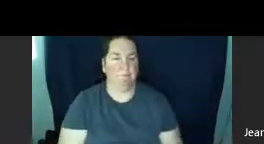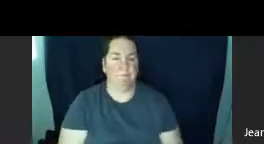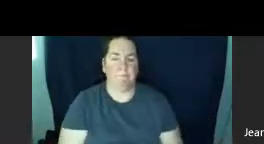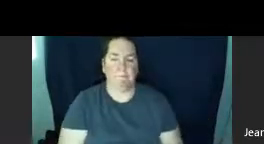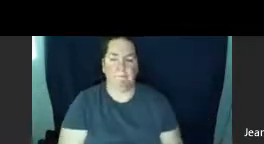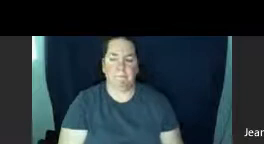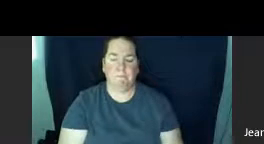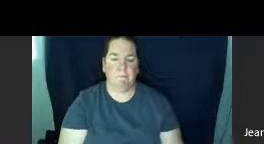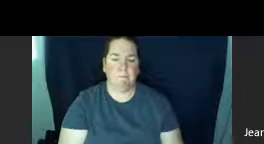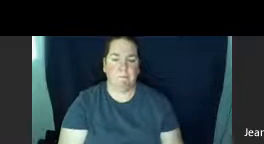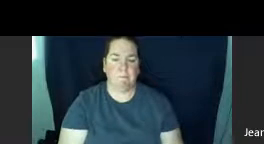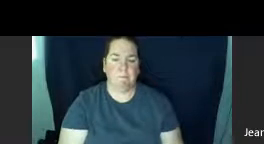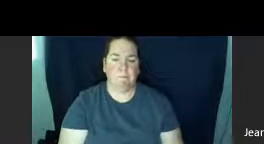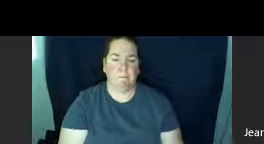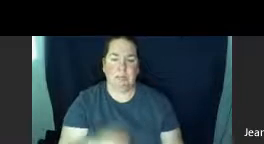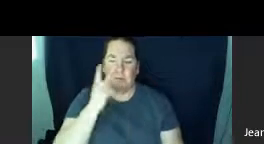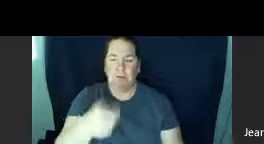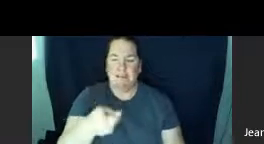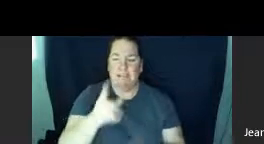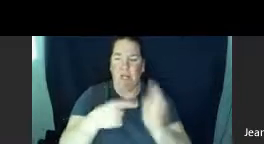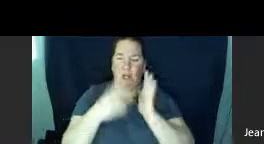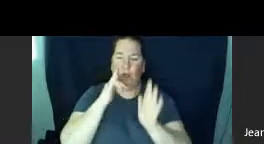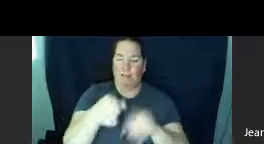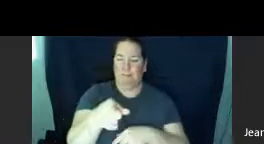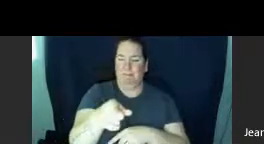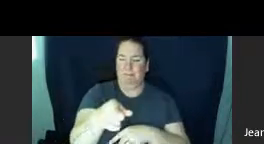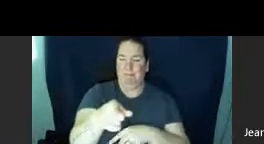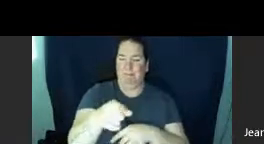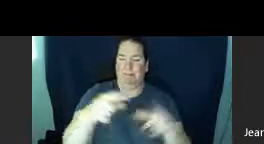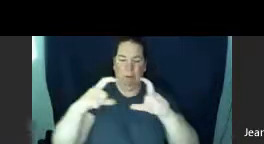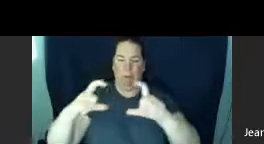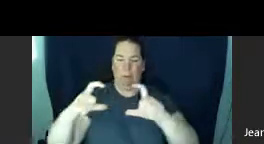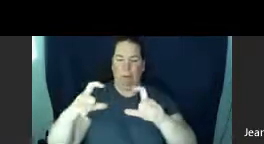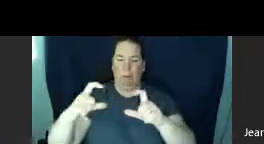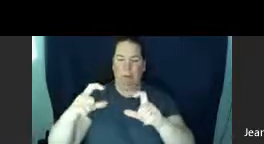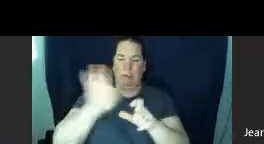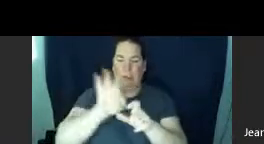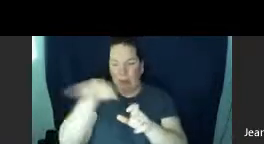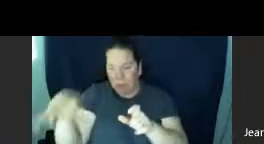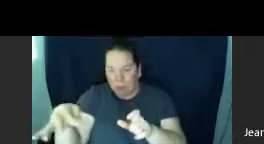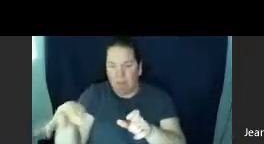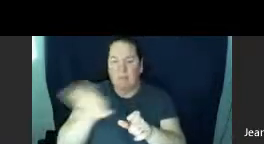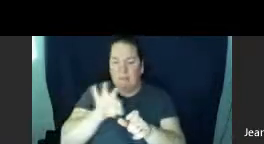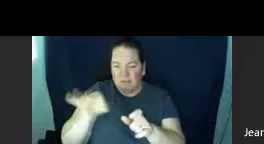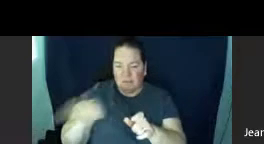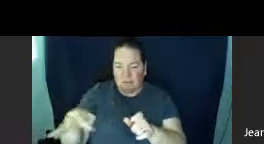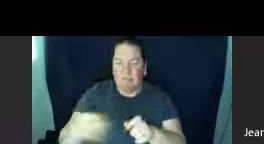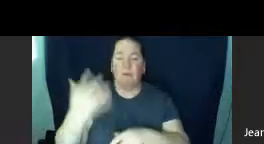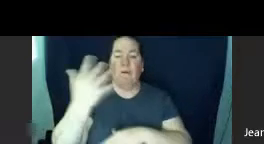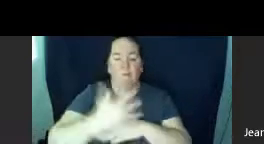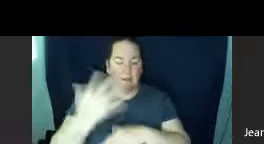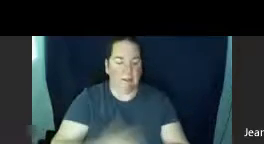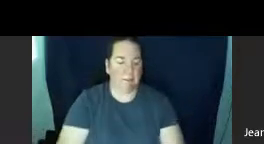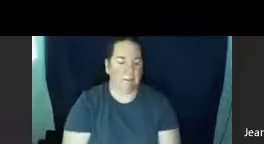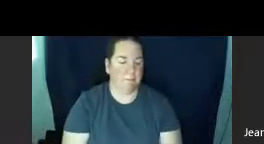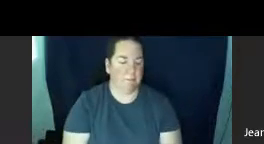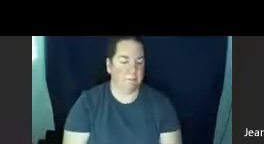And it comes in these packs, looks like this, in a box, and they're taken for 5 days.